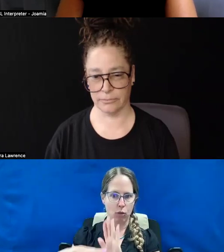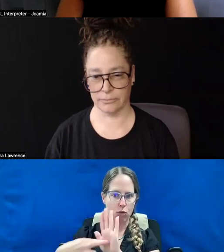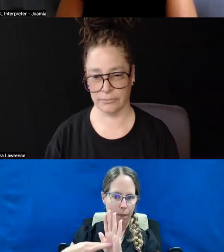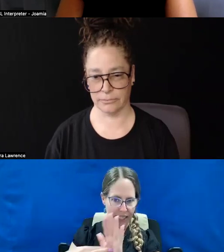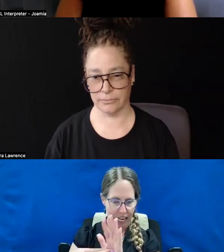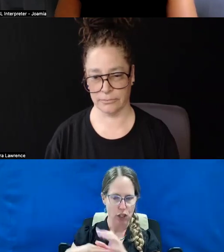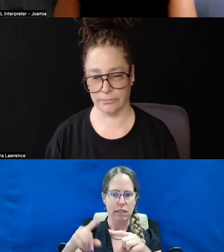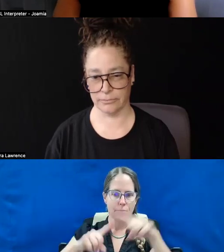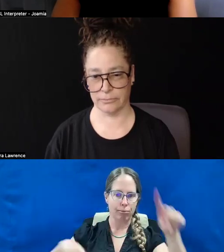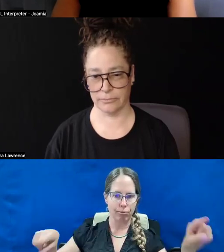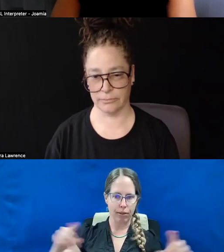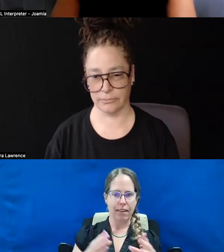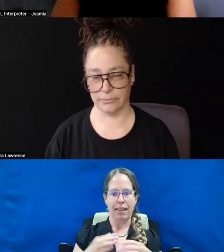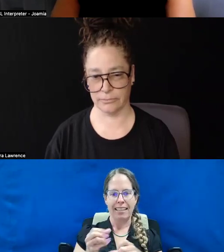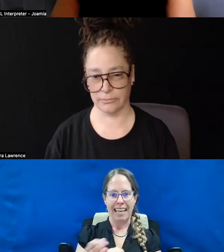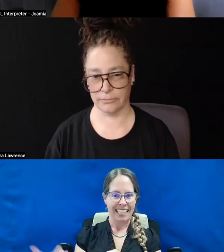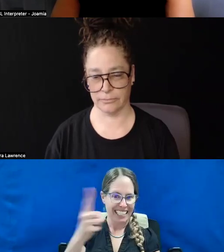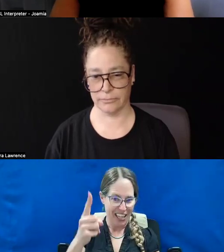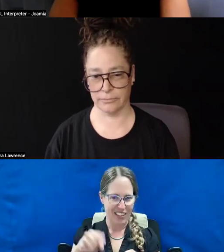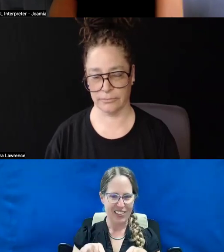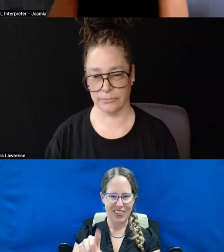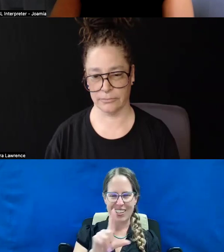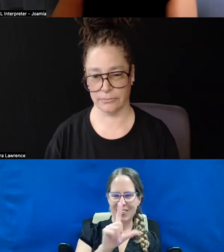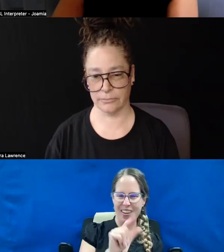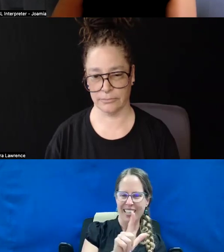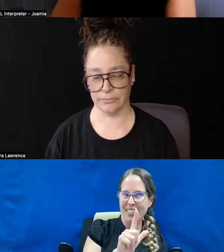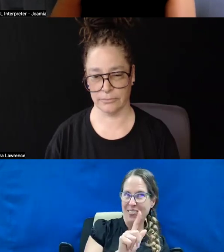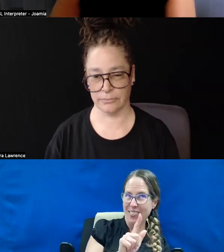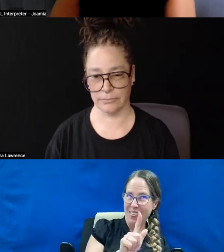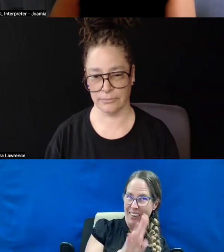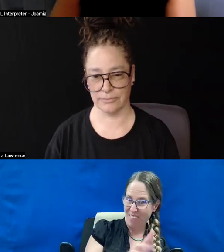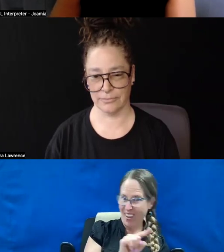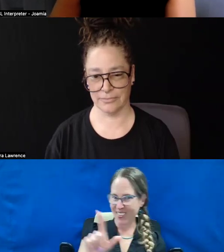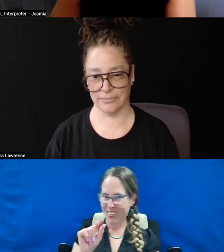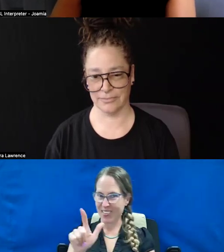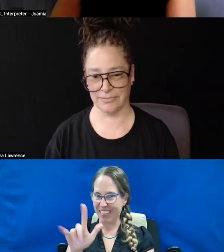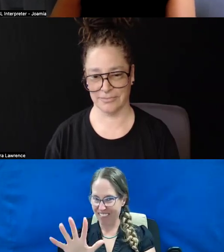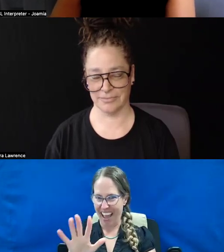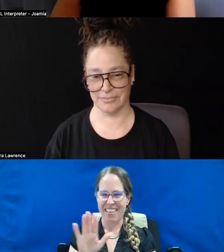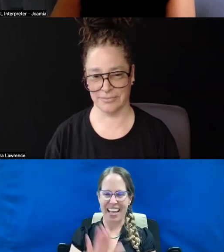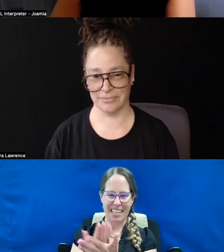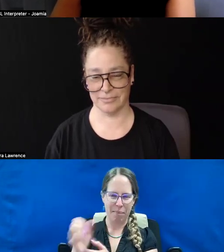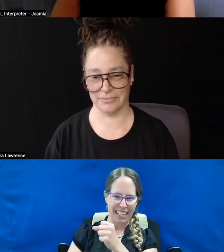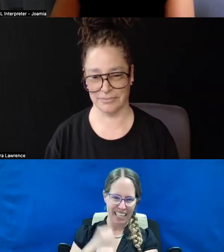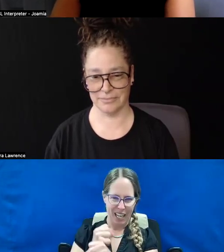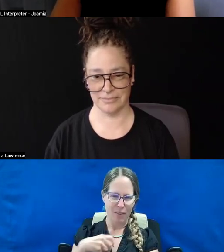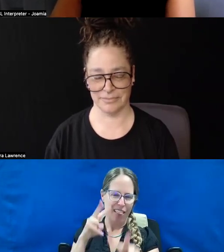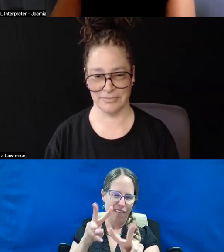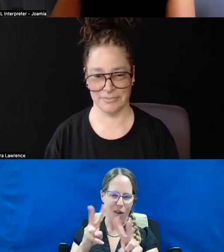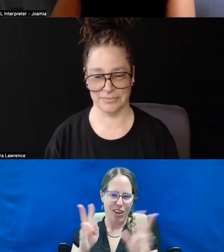will provide workshops in regards to this 85% rule. Next year in the